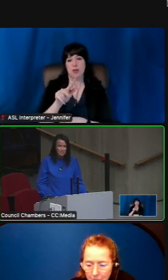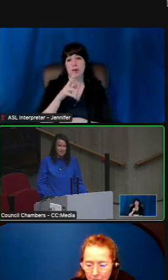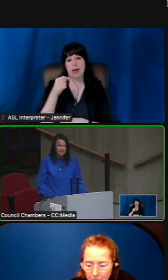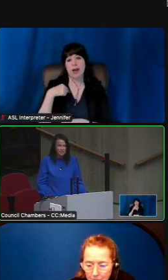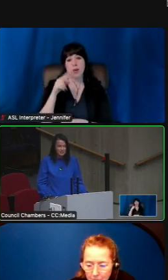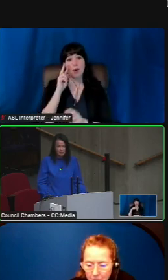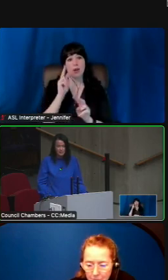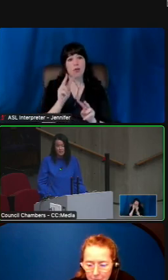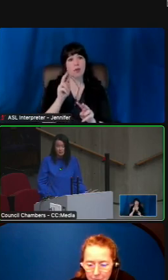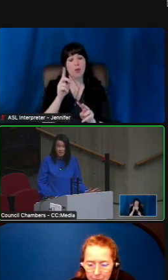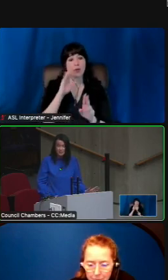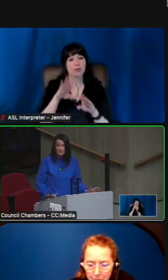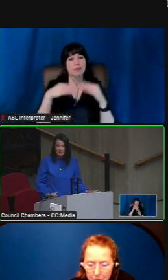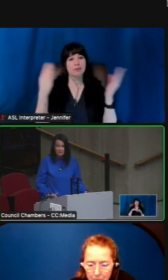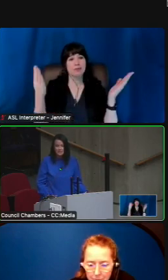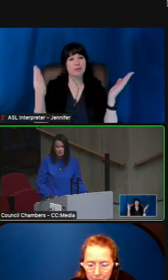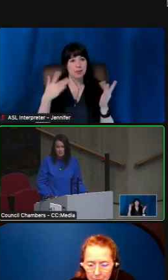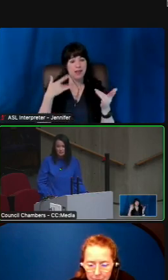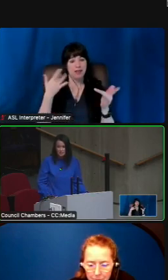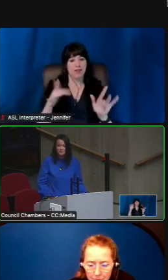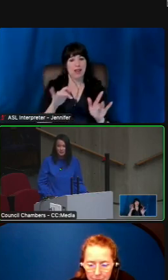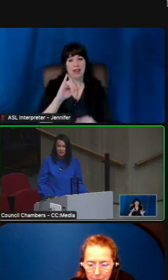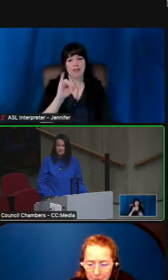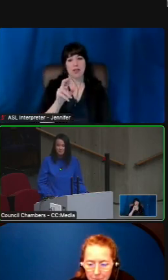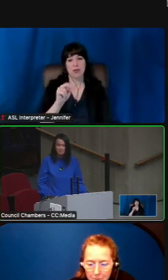in January, February of